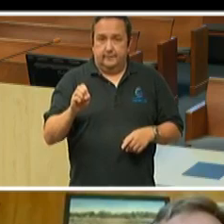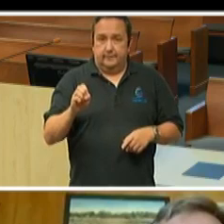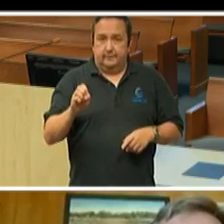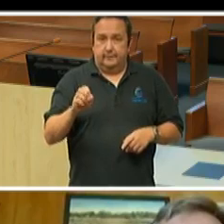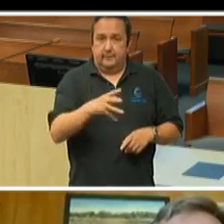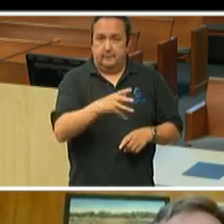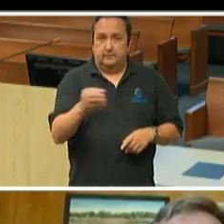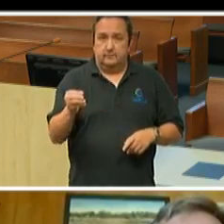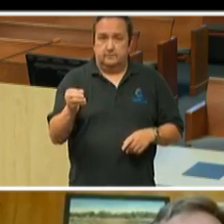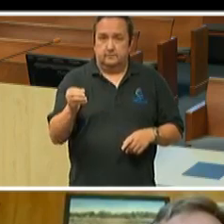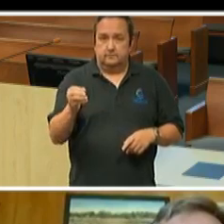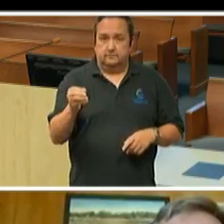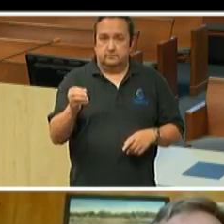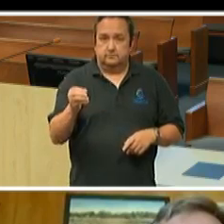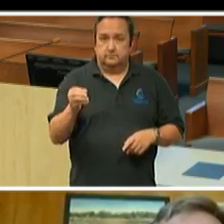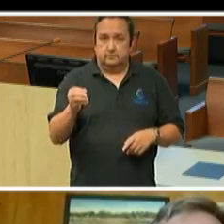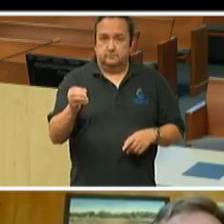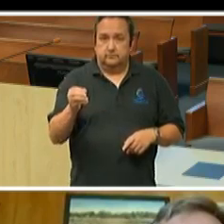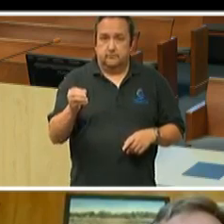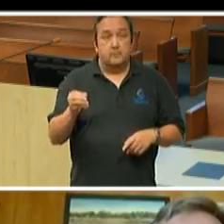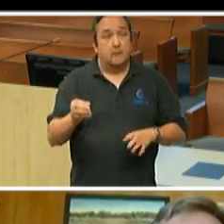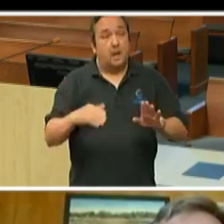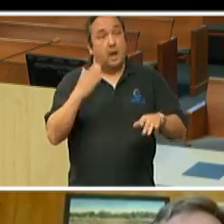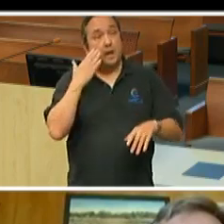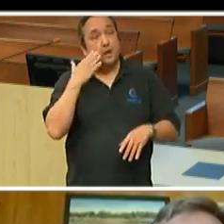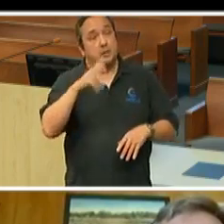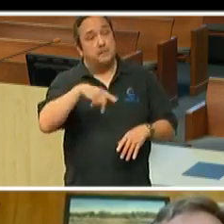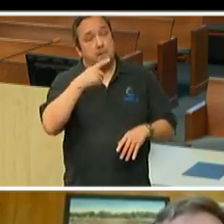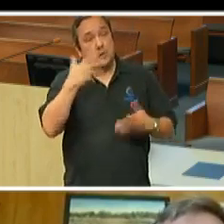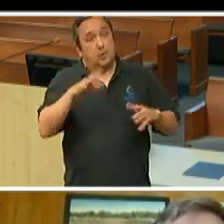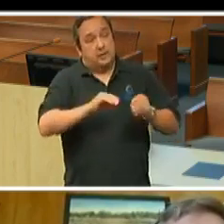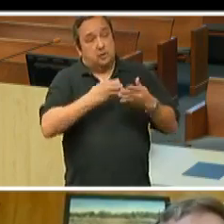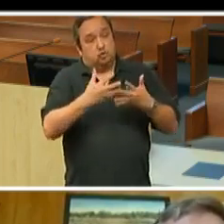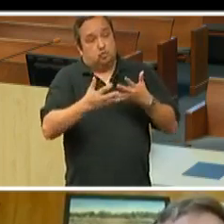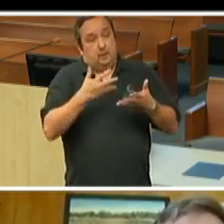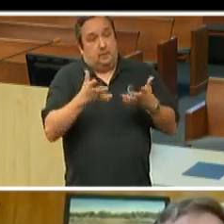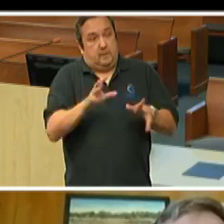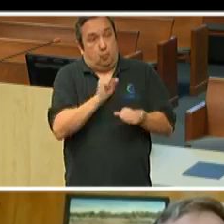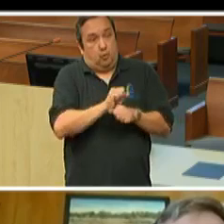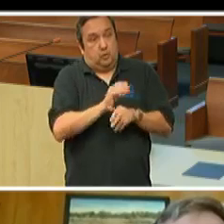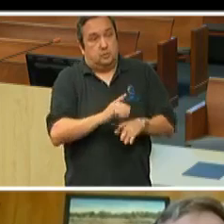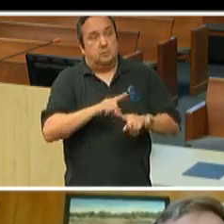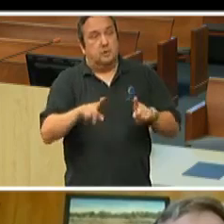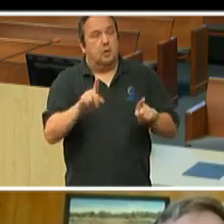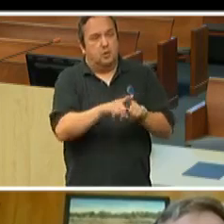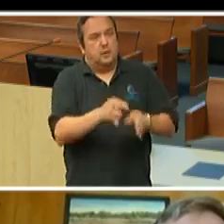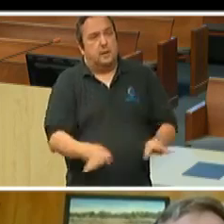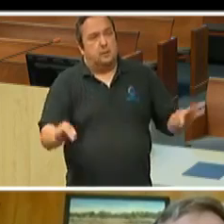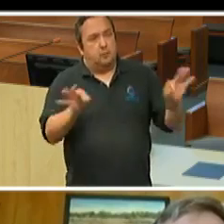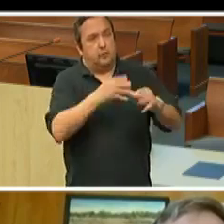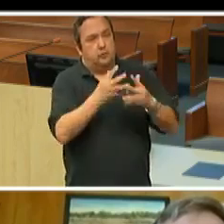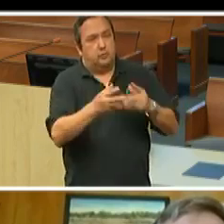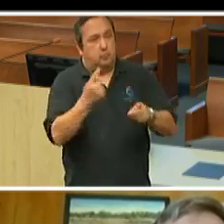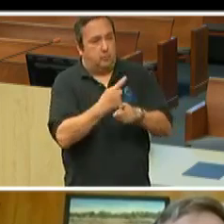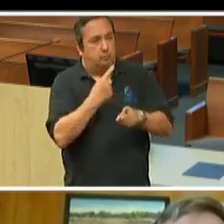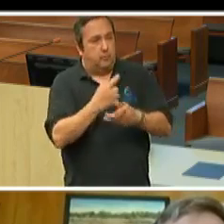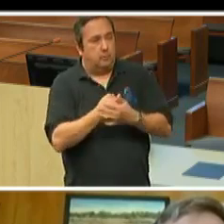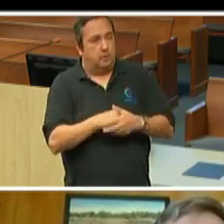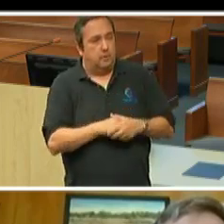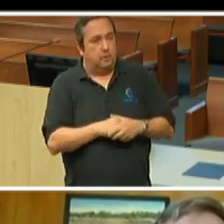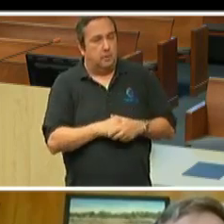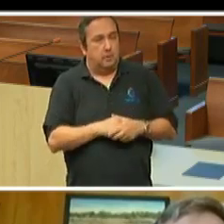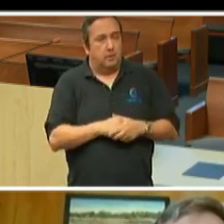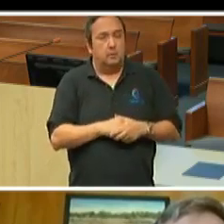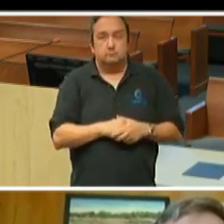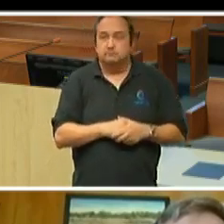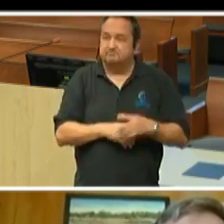And Coach, I know Publix is already screening the employees, but I think that's also important that they're being screened. Yeah, I